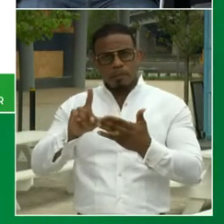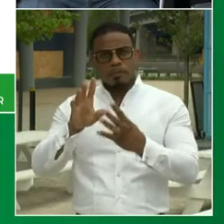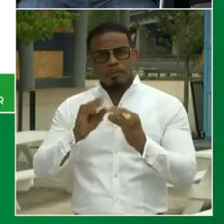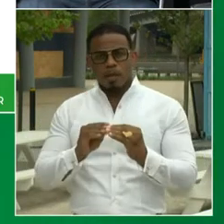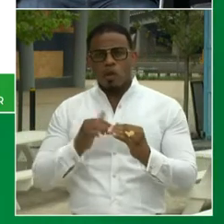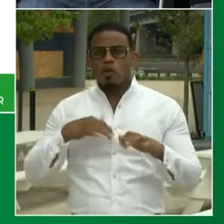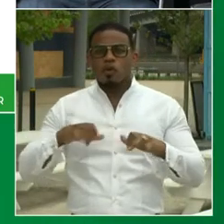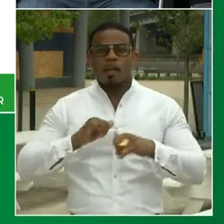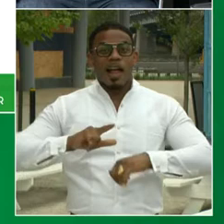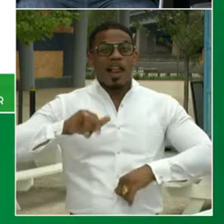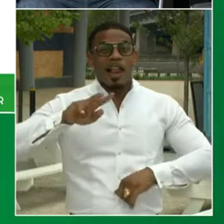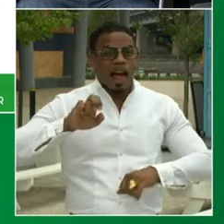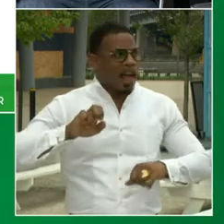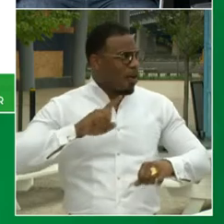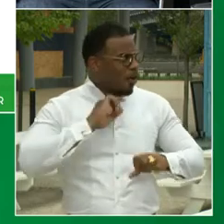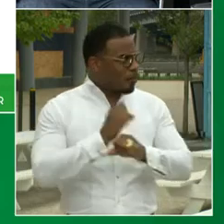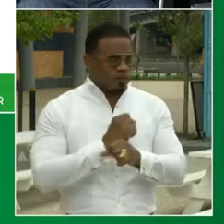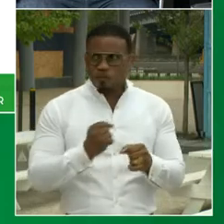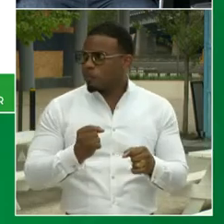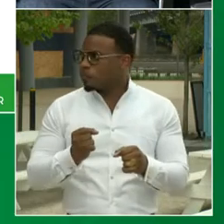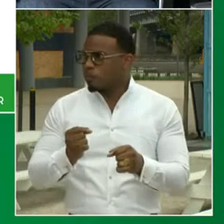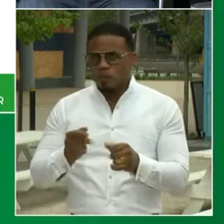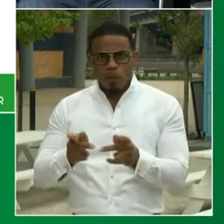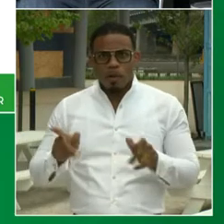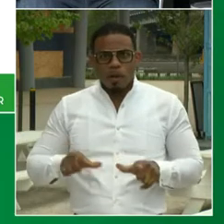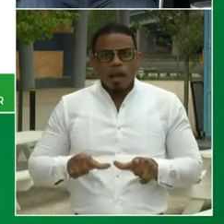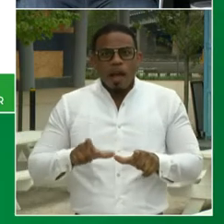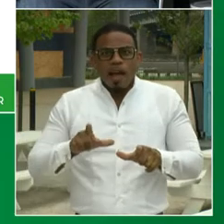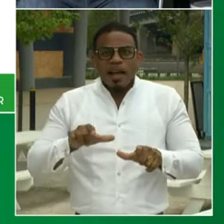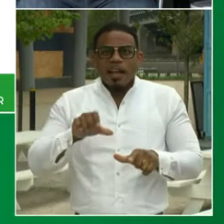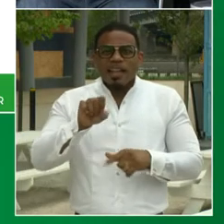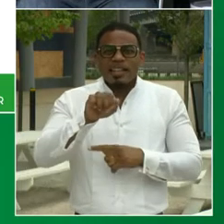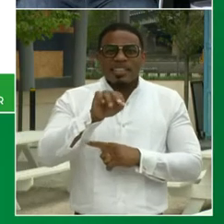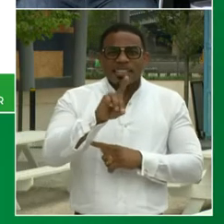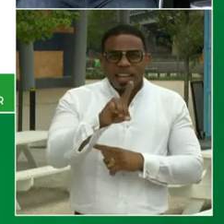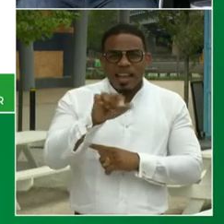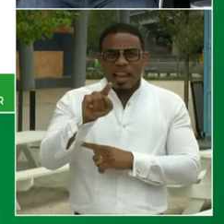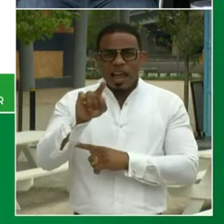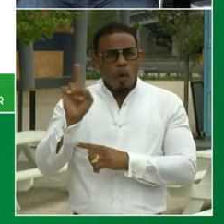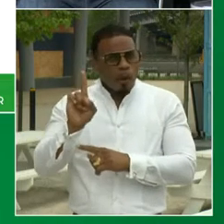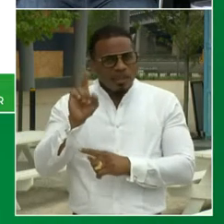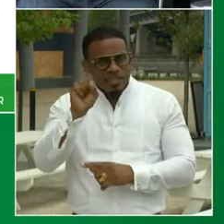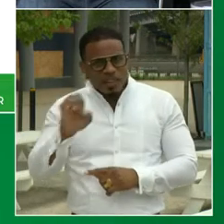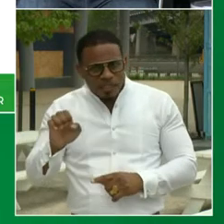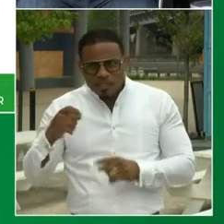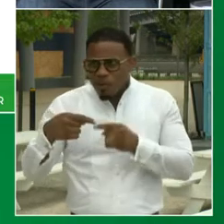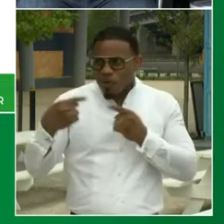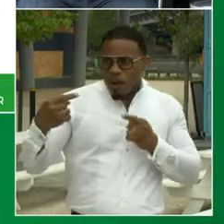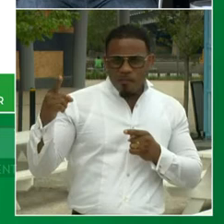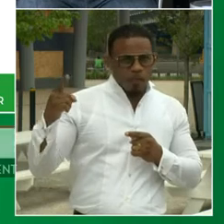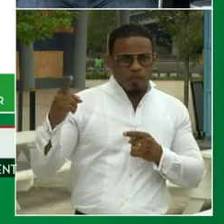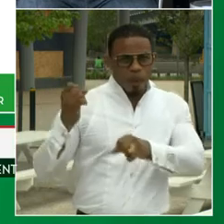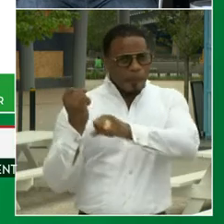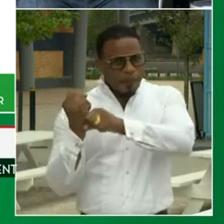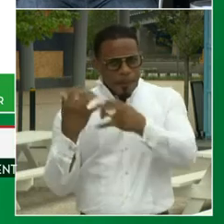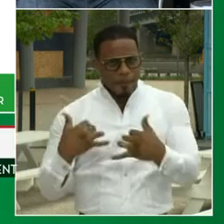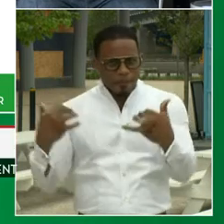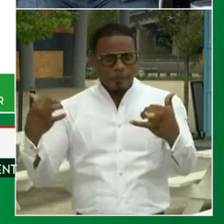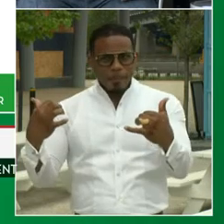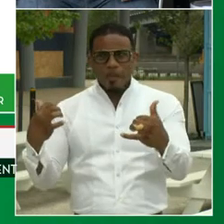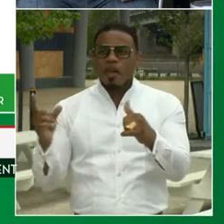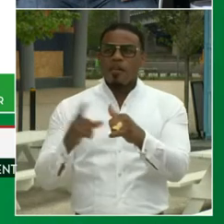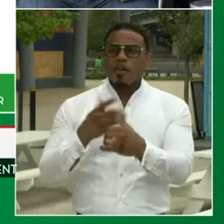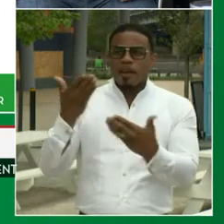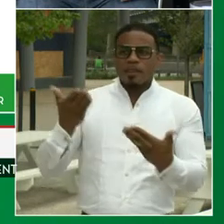are doing this live and on location at the Sandlot Southeast. So I want to bring in our first guest right